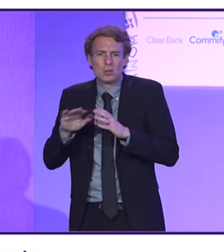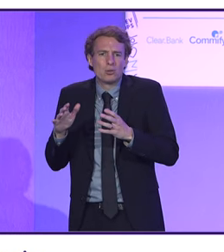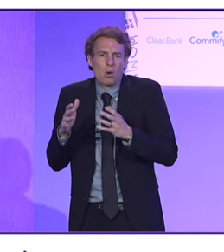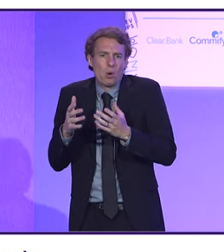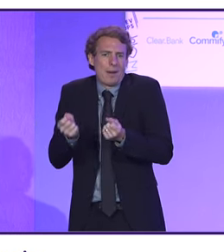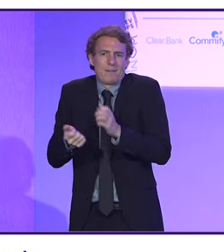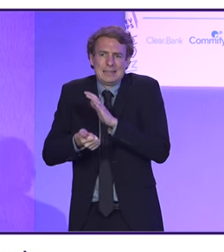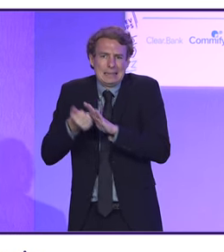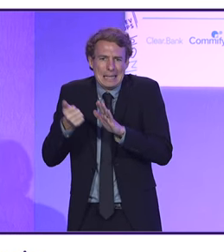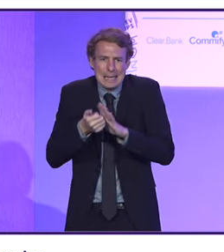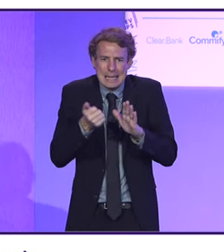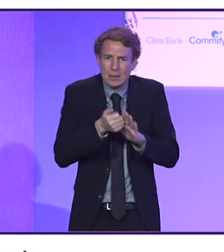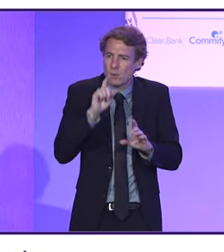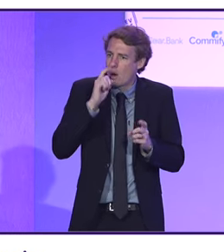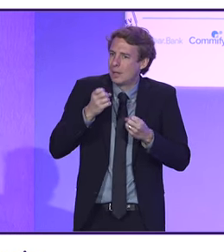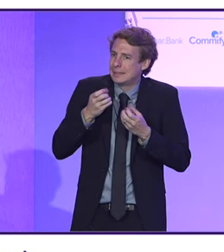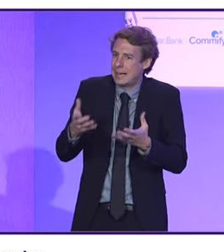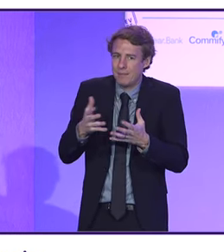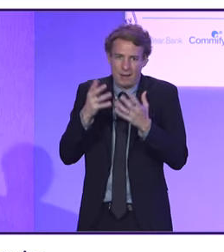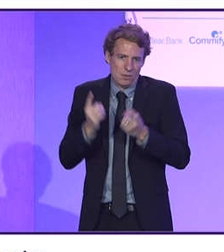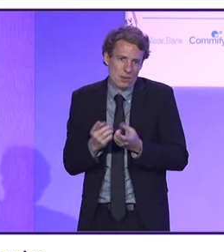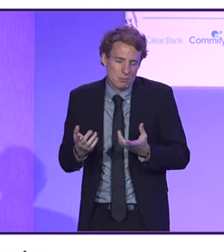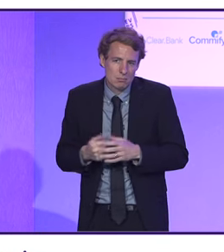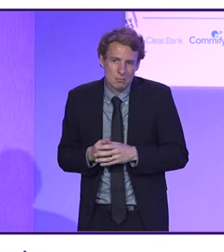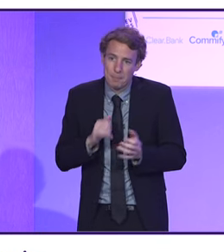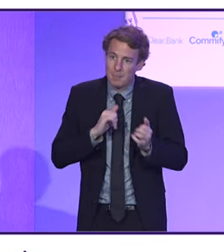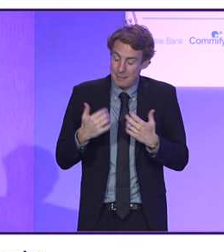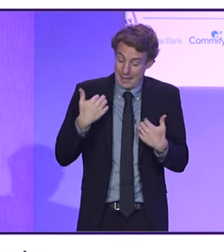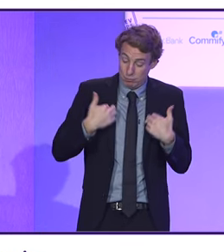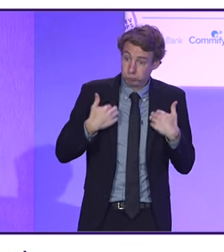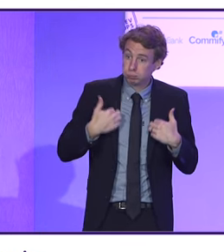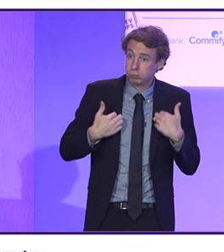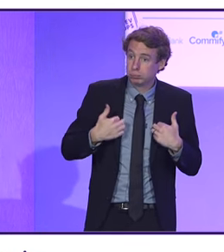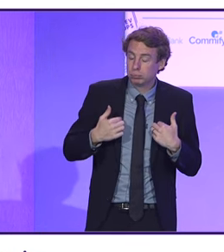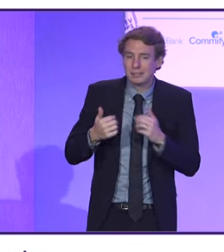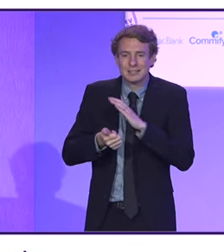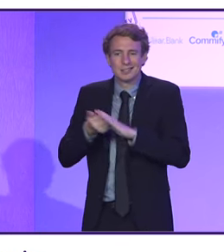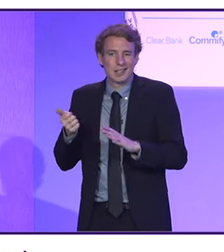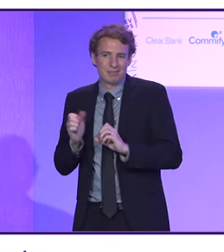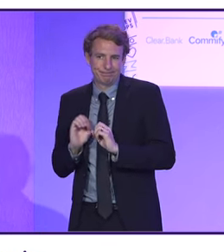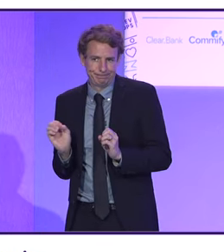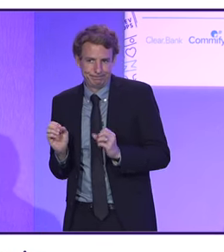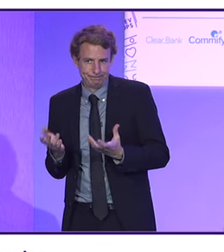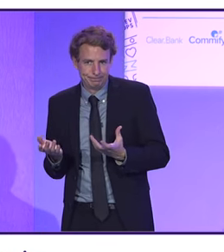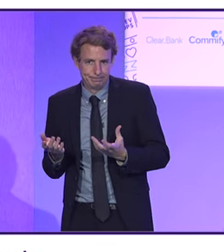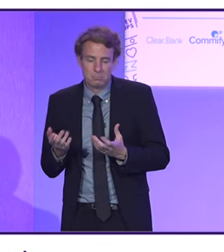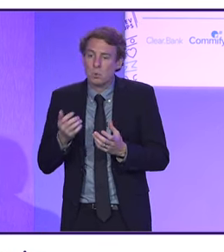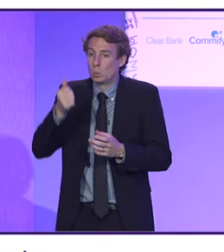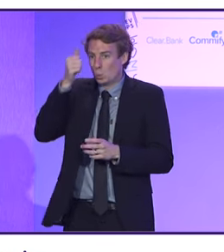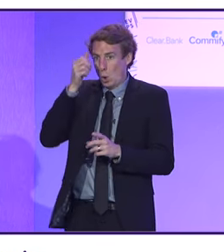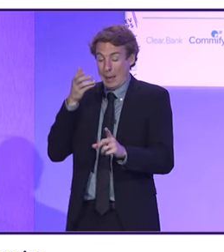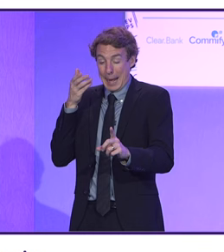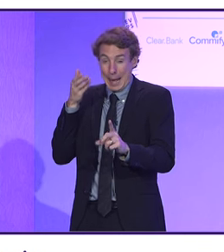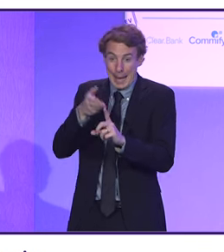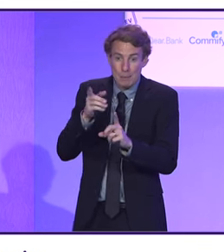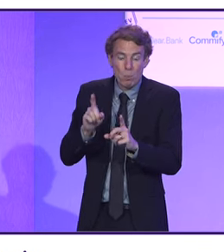capability. We might have an interest, but we don't have the skills. And we know what we want to achieve, which is a new tasty meal. And